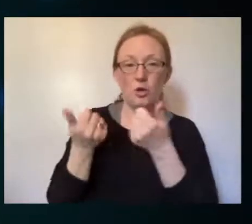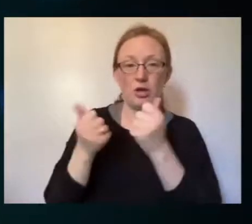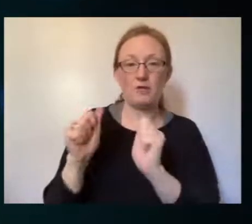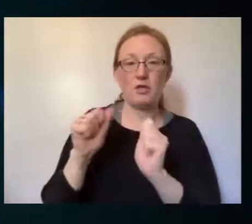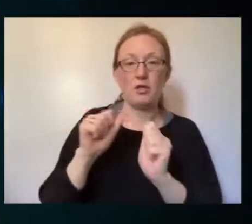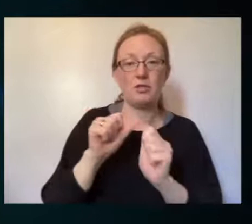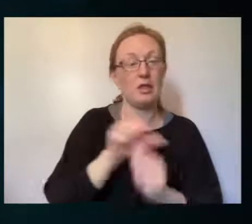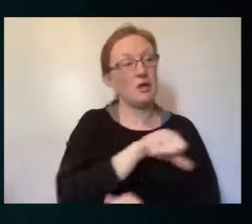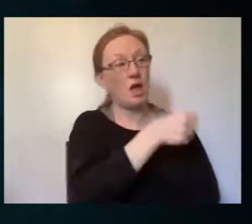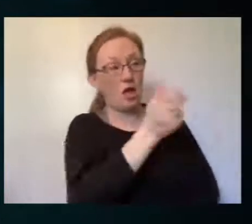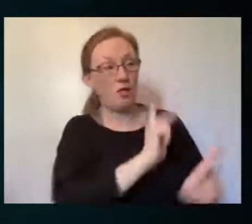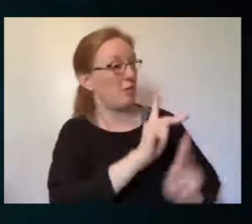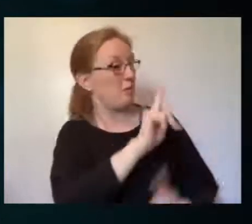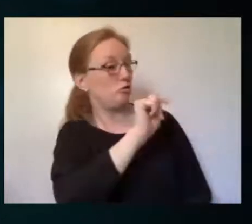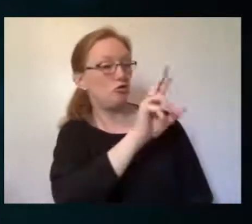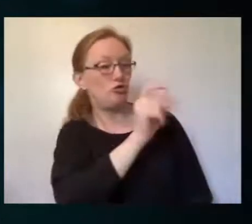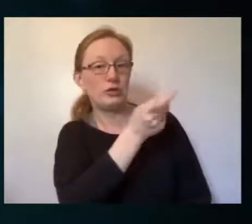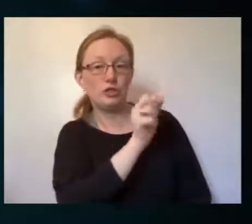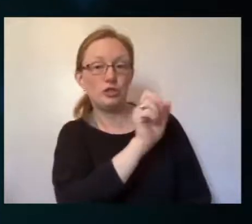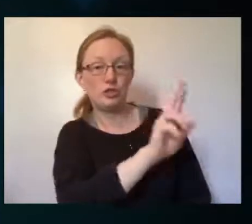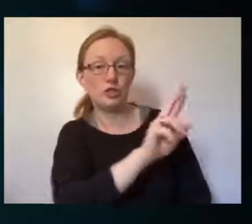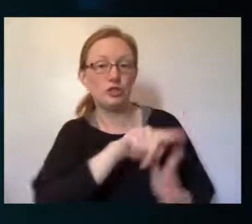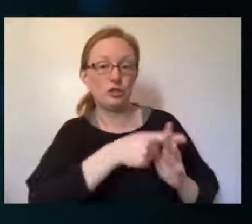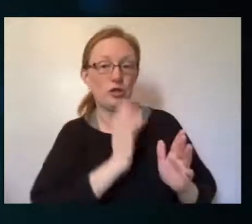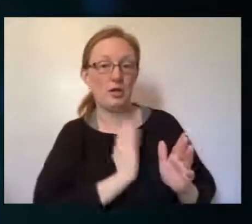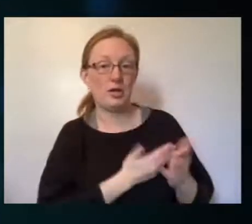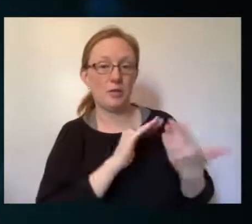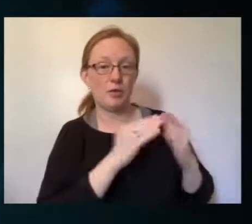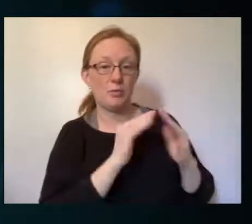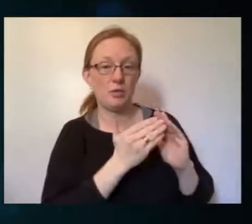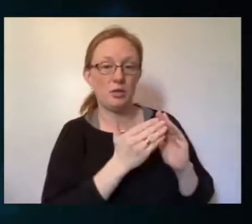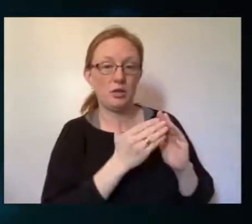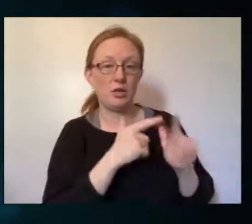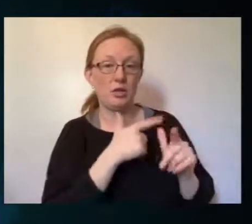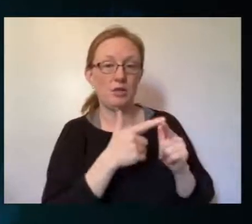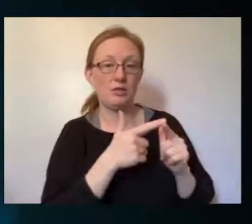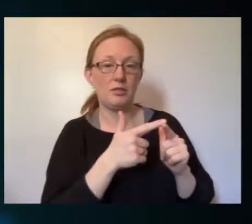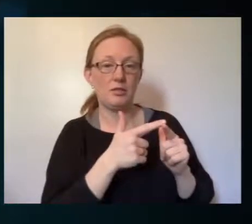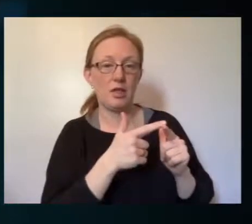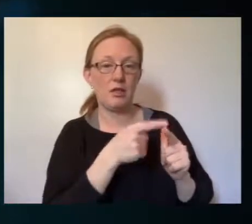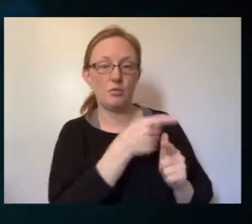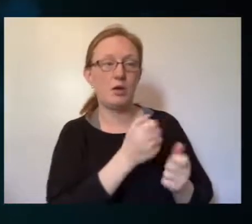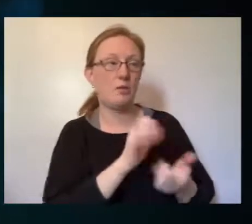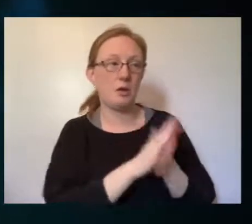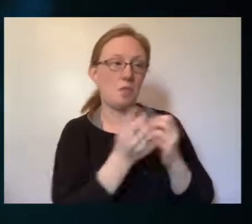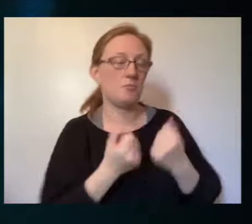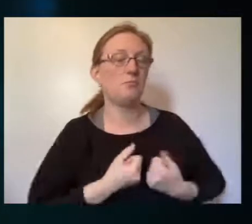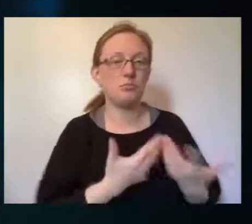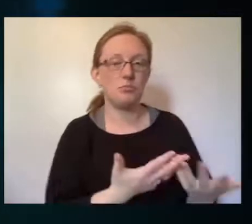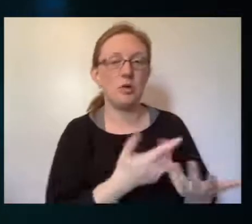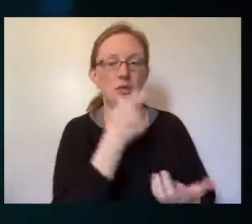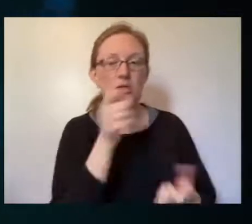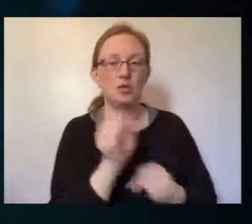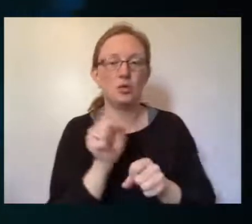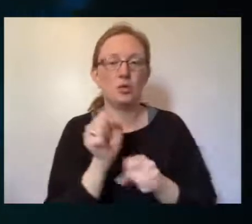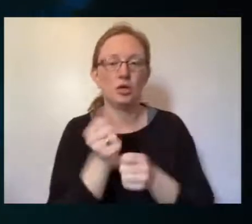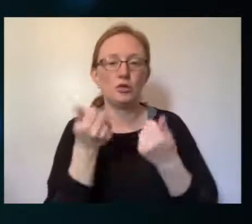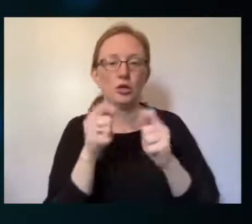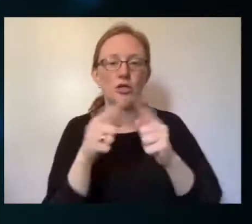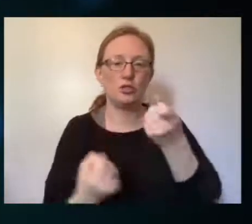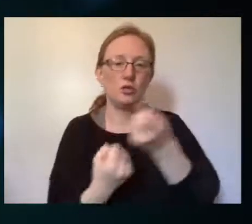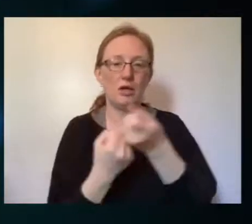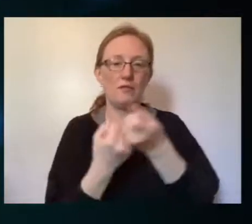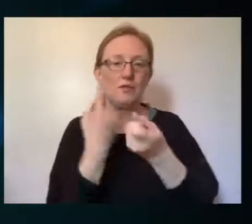few other transgender individuals had started within our community, but then had gotten burned out on because the work of trying to advocate